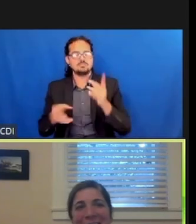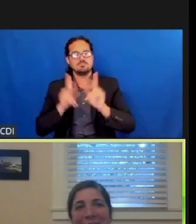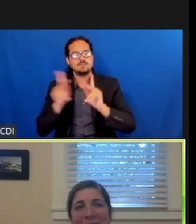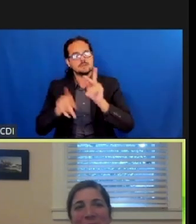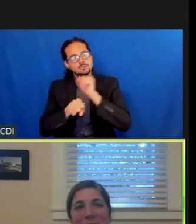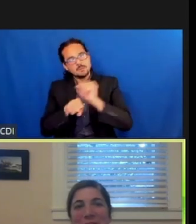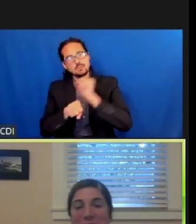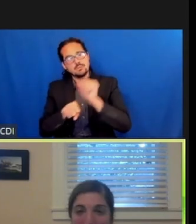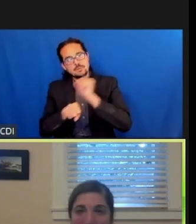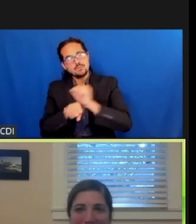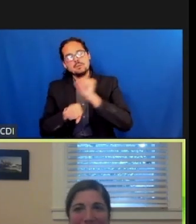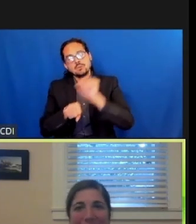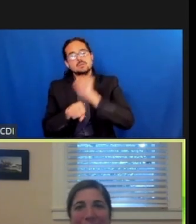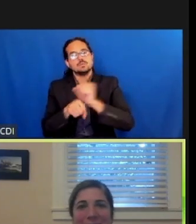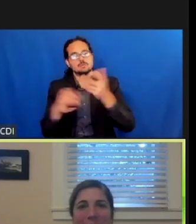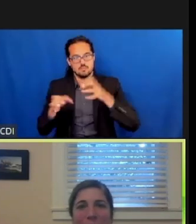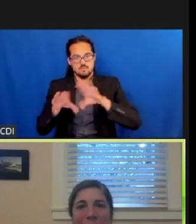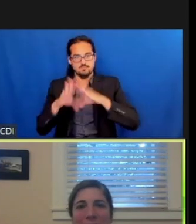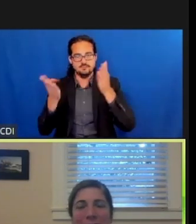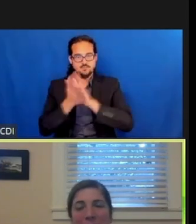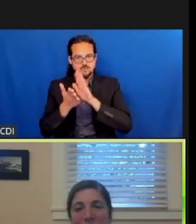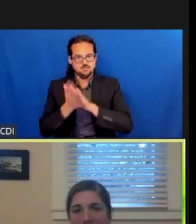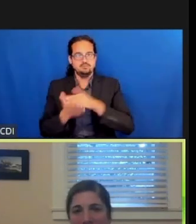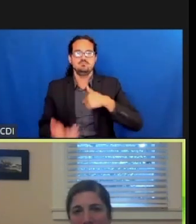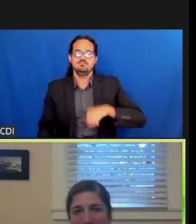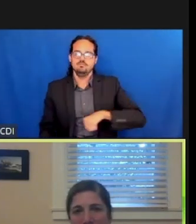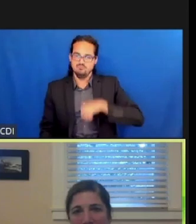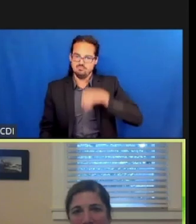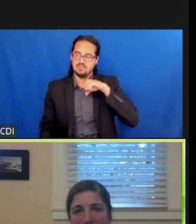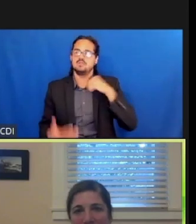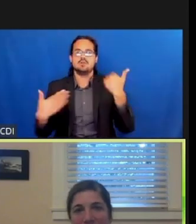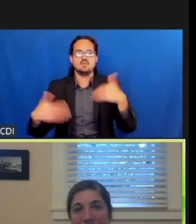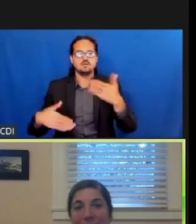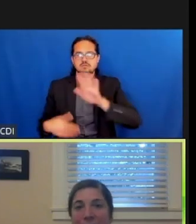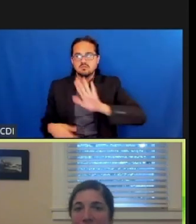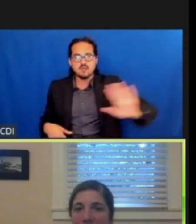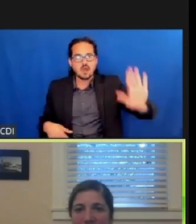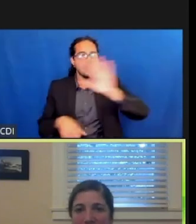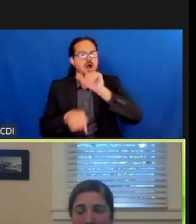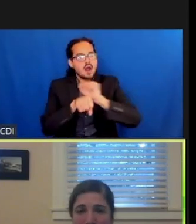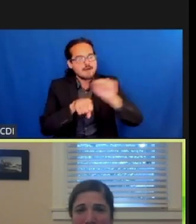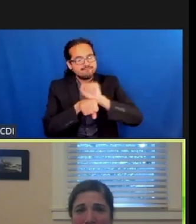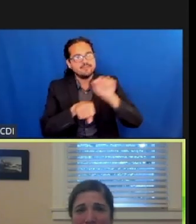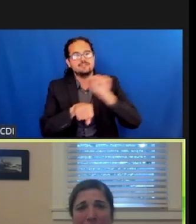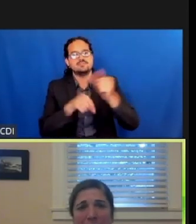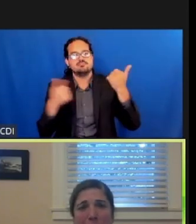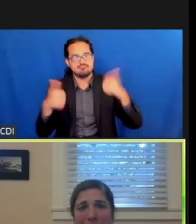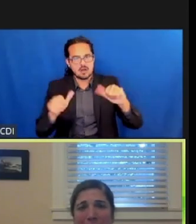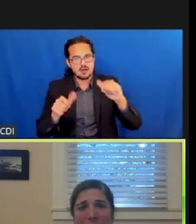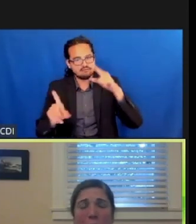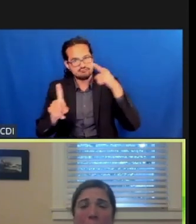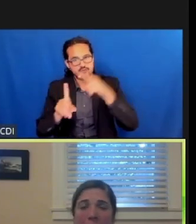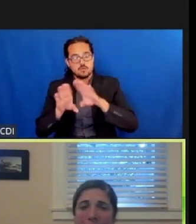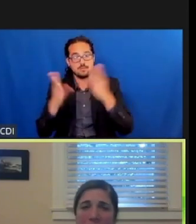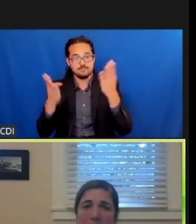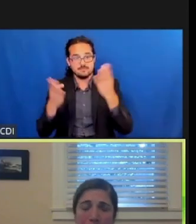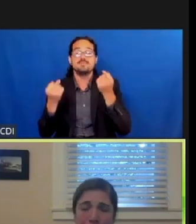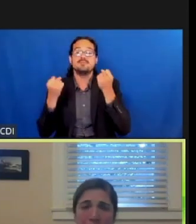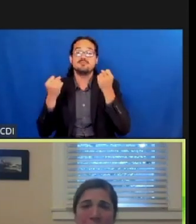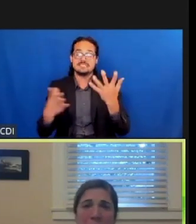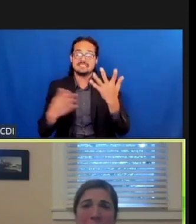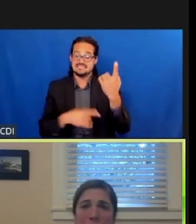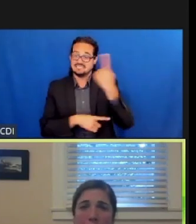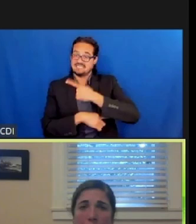that with so many days, we demonstrated best practices and led the nation in implementing strong